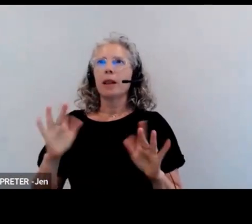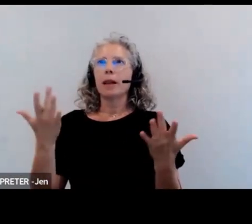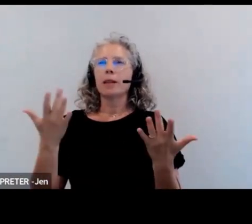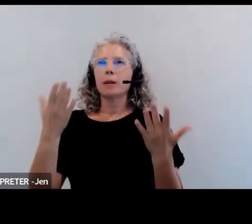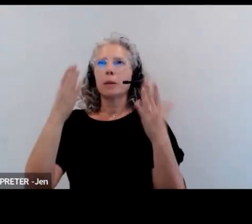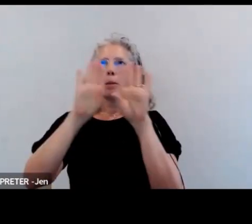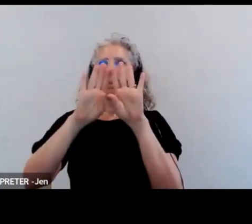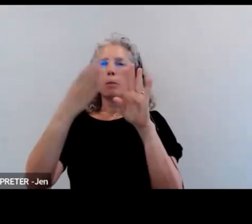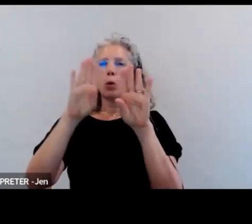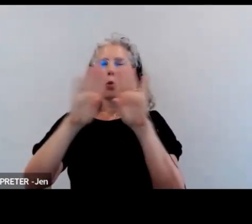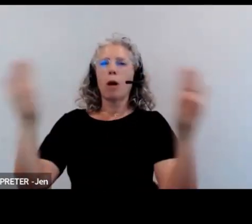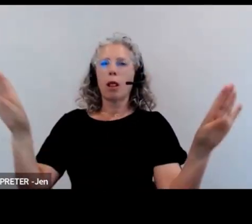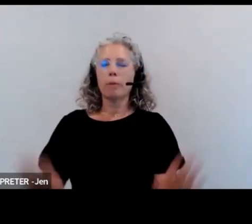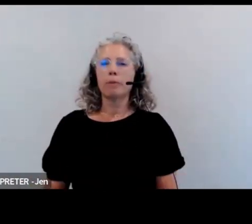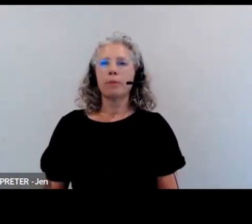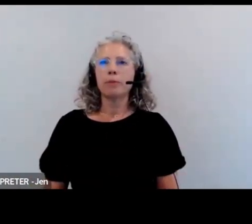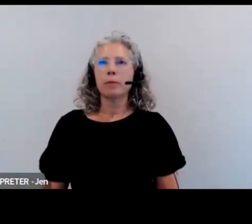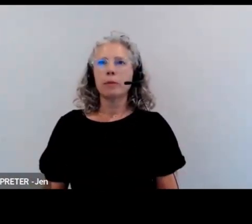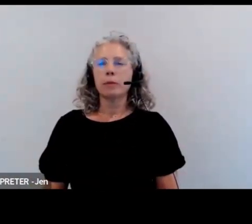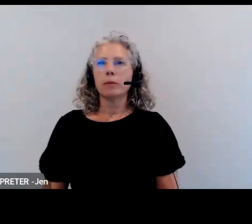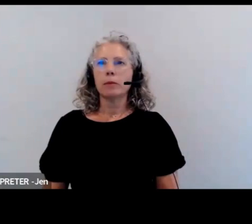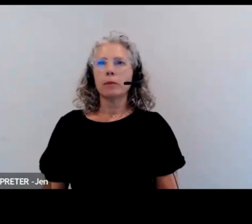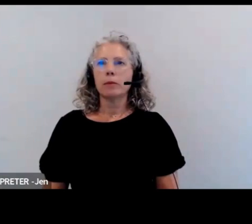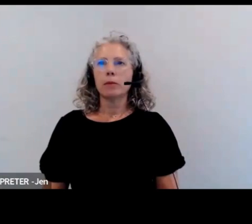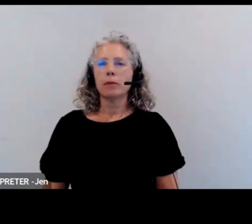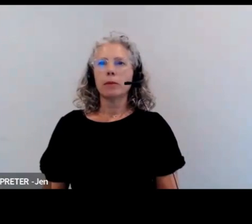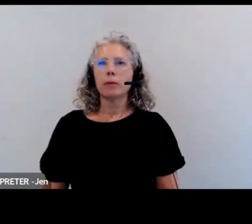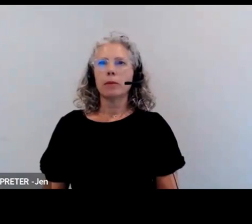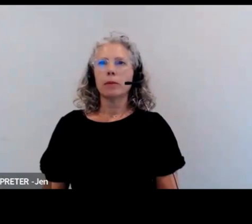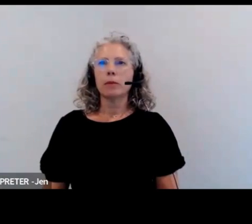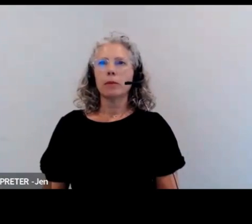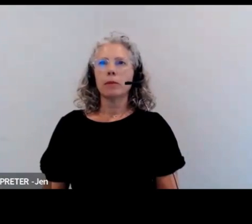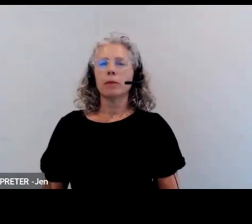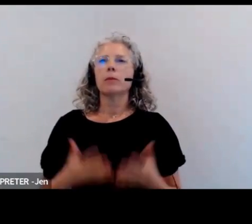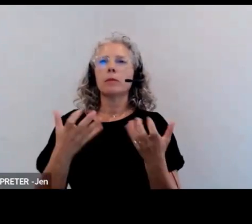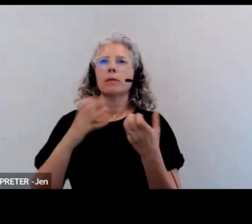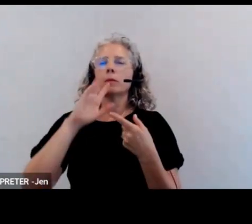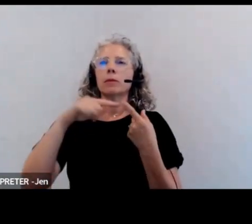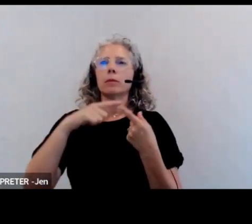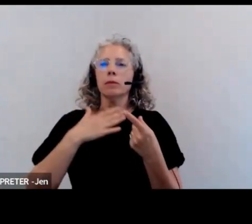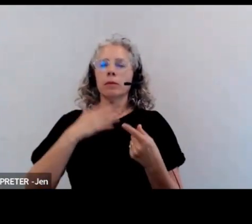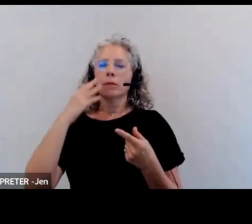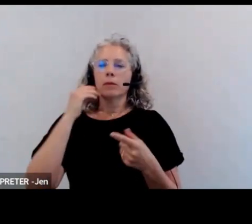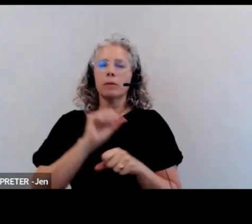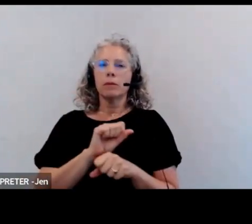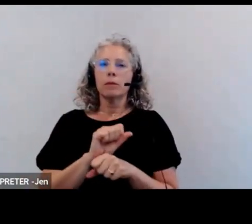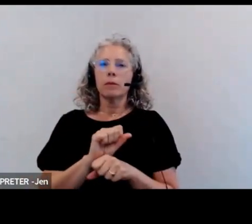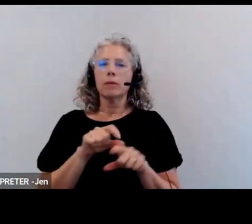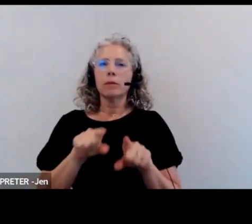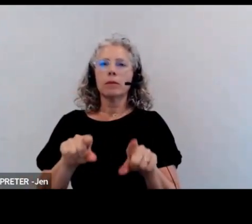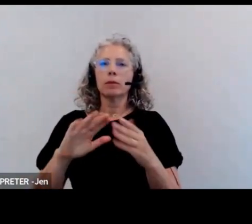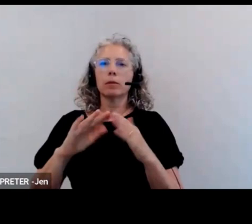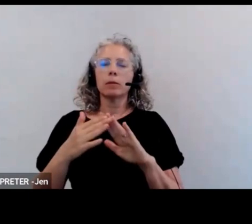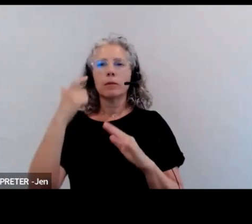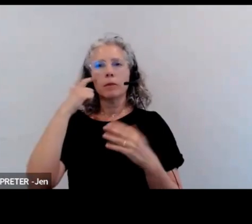wall. So I want to speak today about some of my experiences working in community